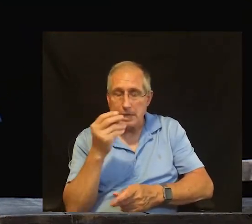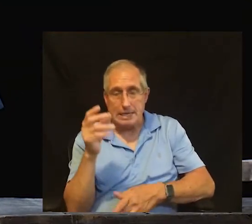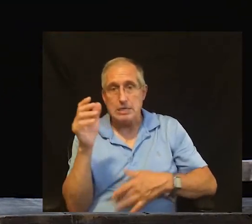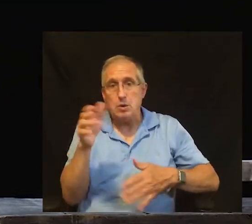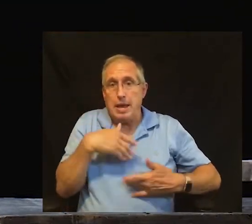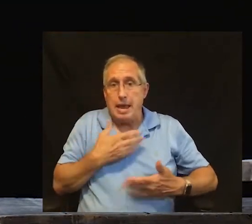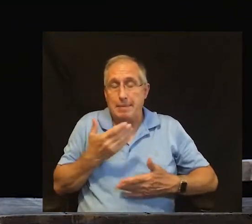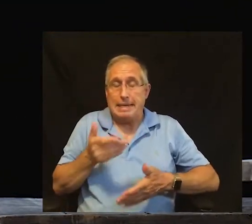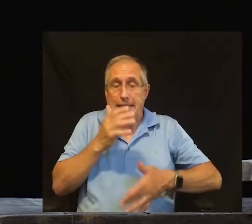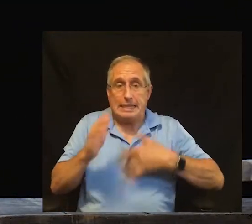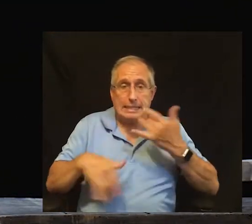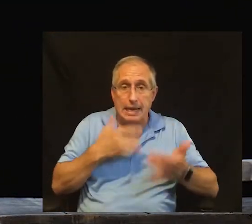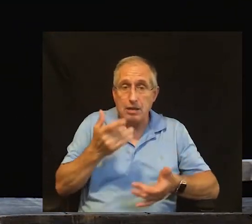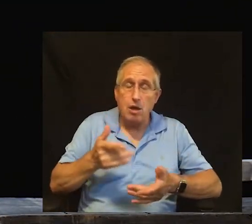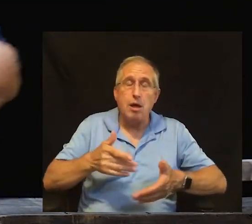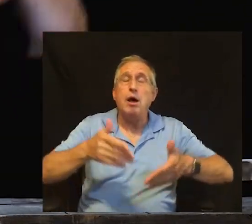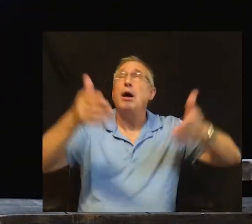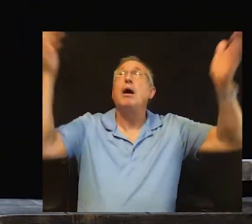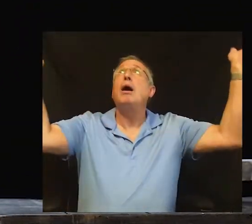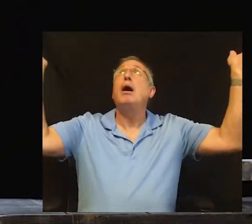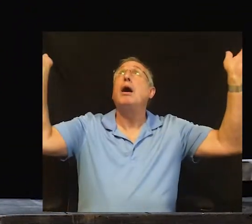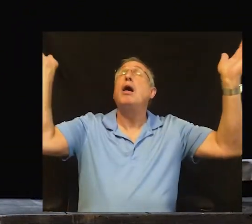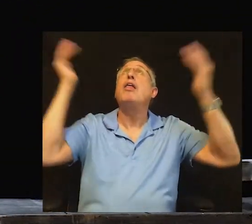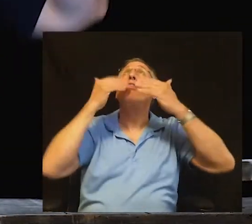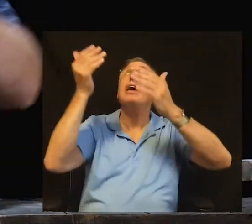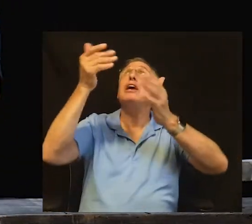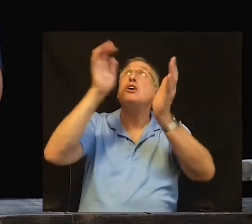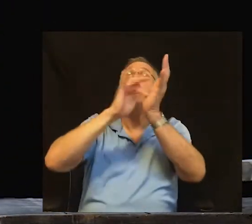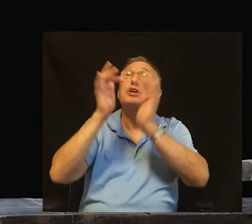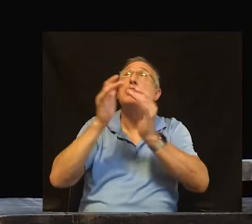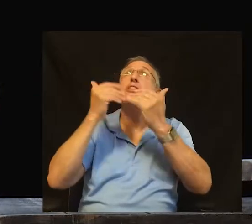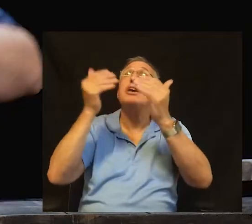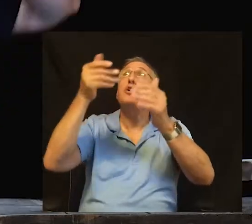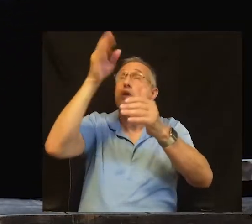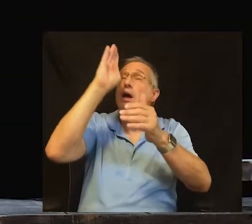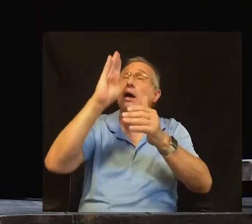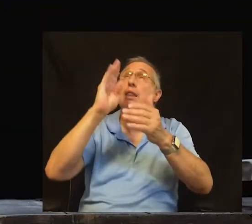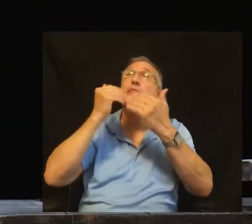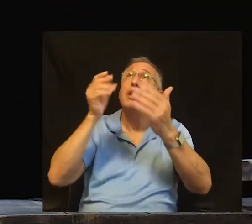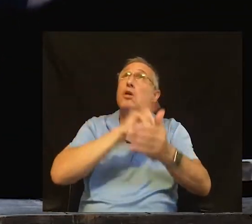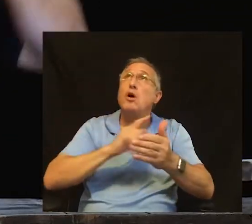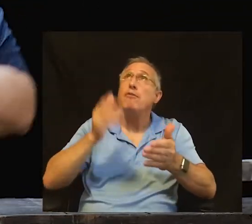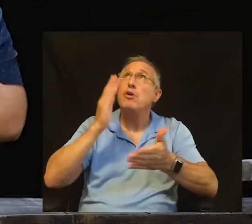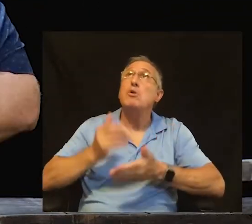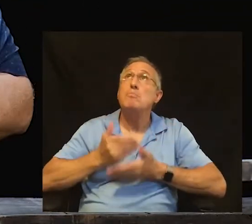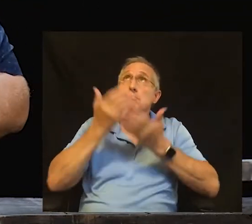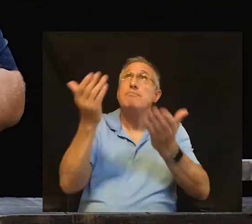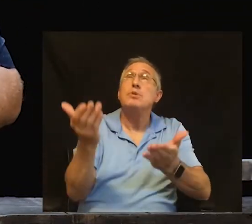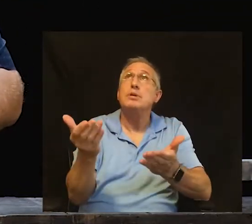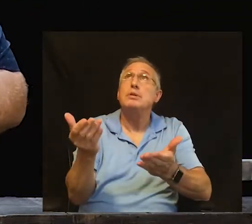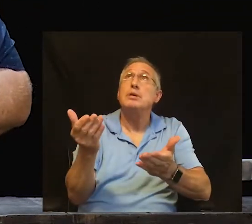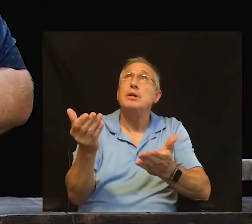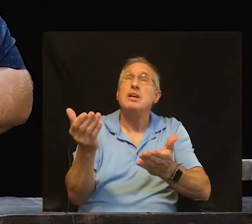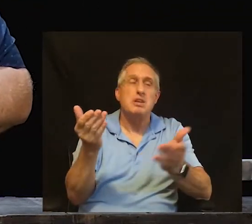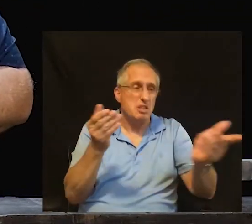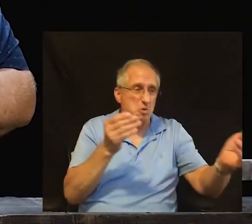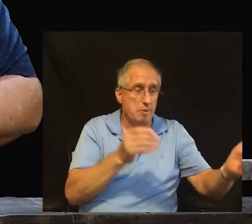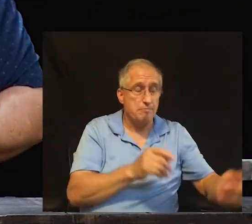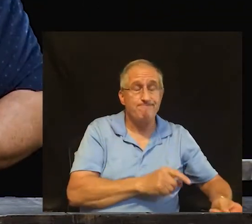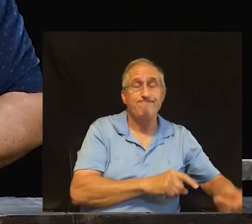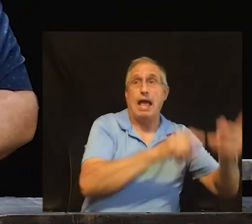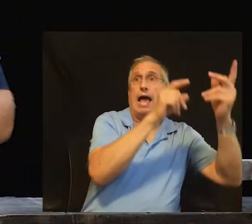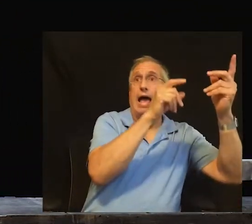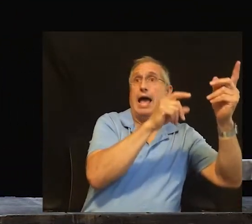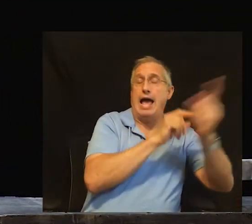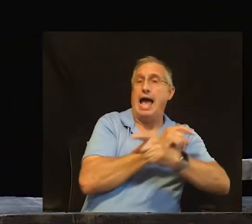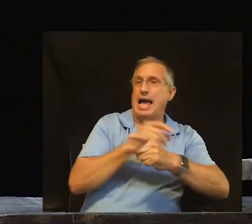and sees all the groceries. She gets so happy, so excited, throws her hands in the air and says, "Thank you, Jesus. Praise God. Thank you, Lord, for your provision." The